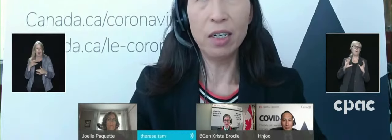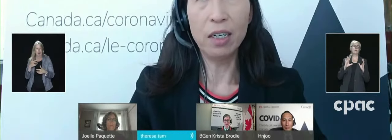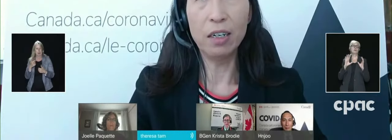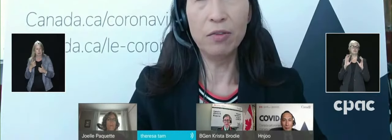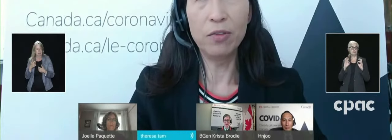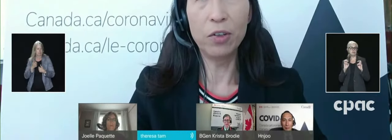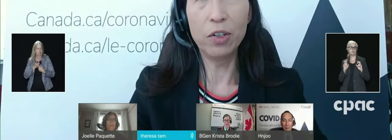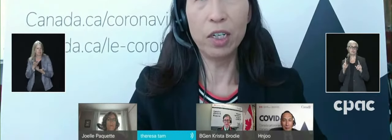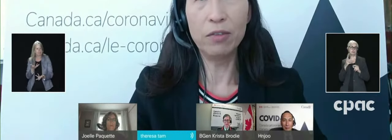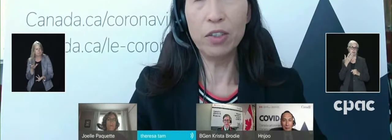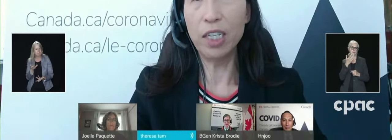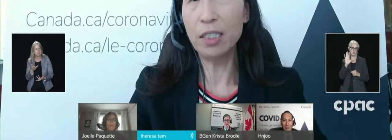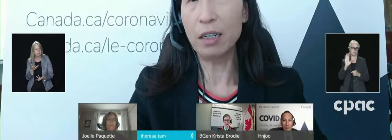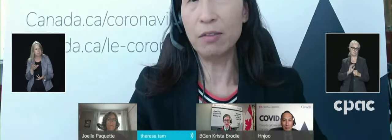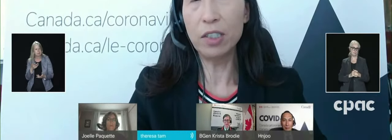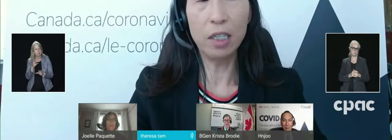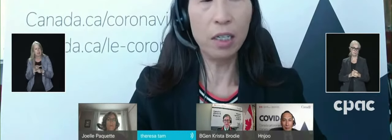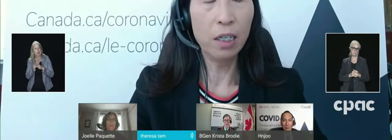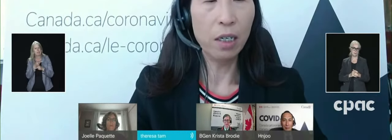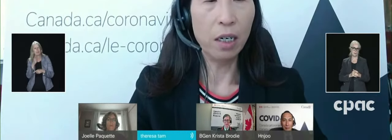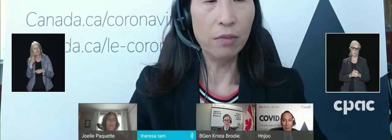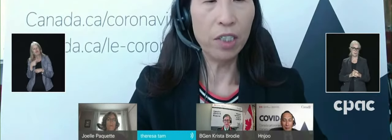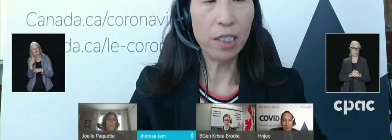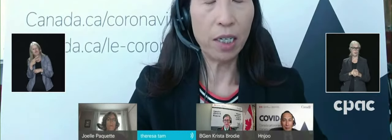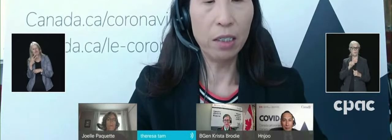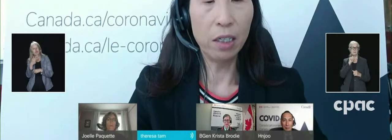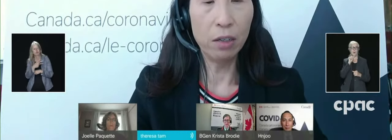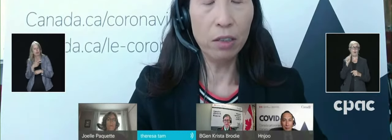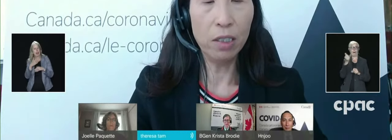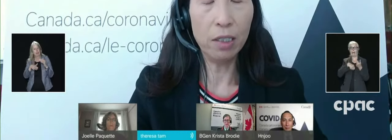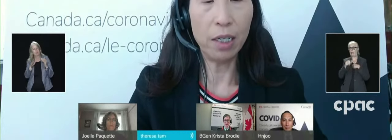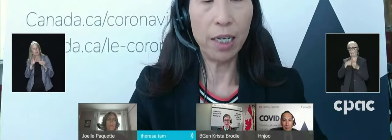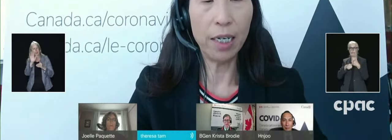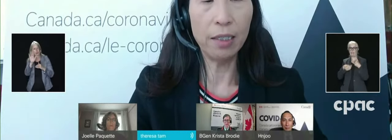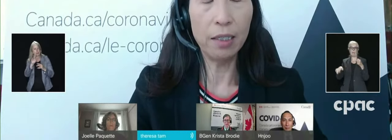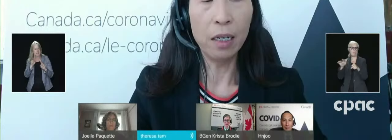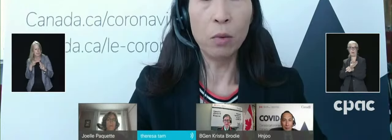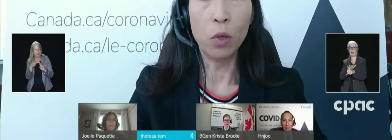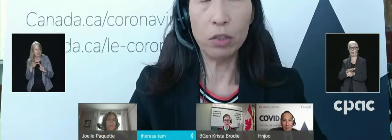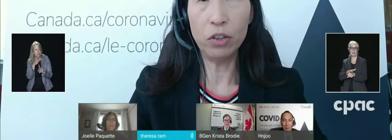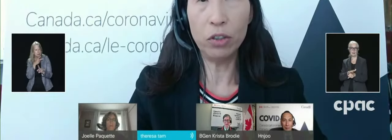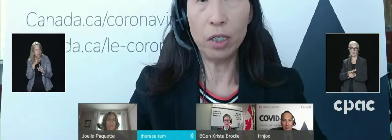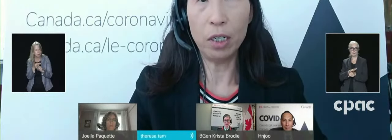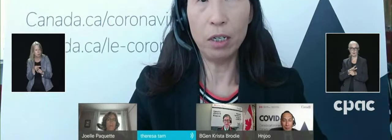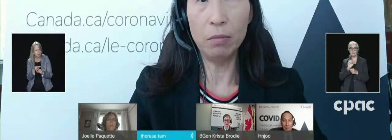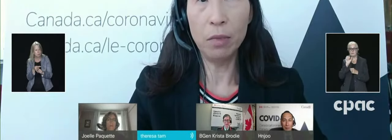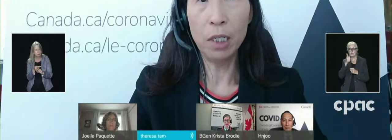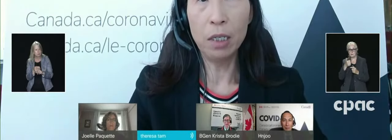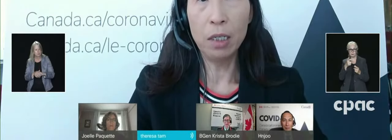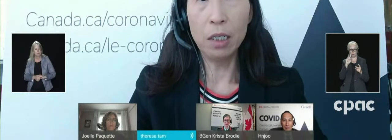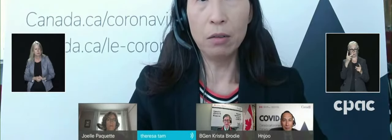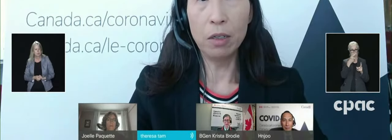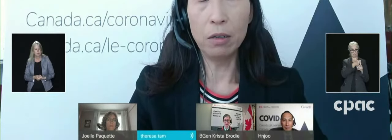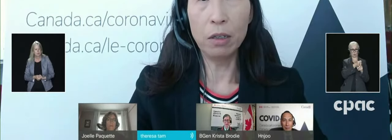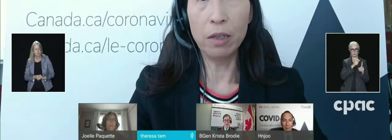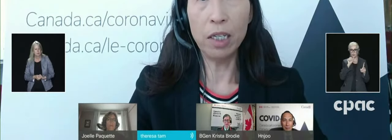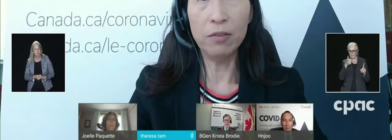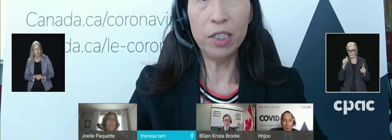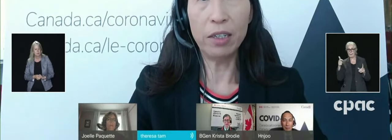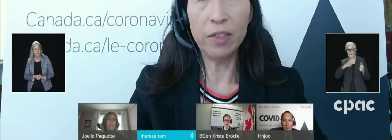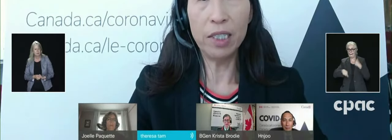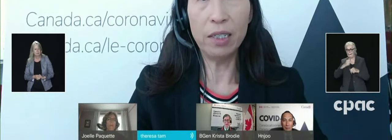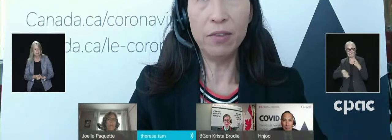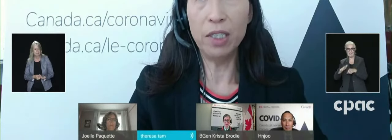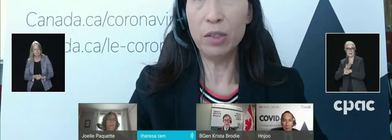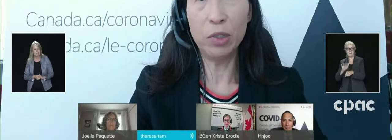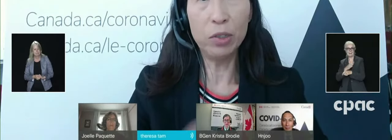you for a few days after your second dose, and watch. Don't think